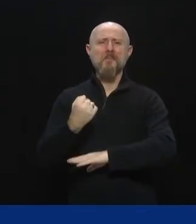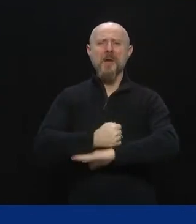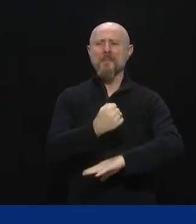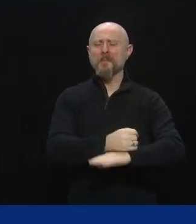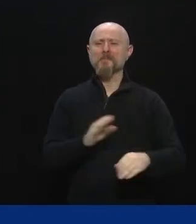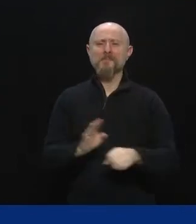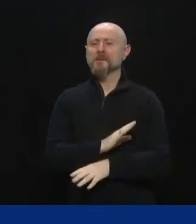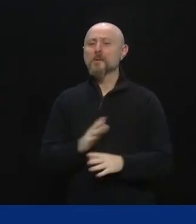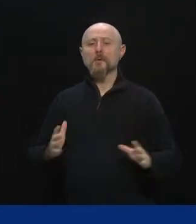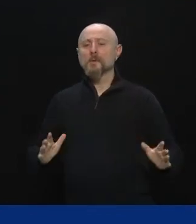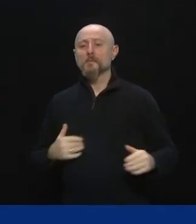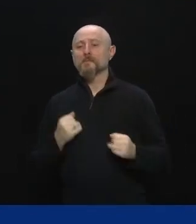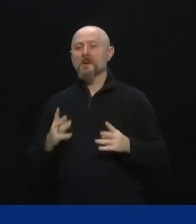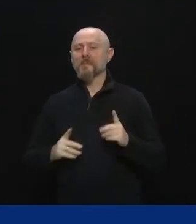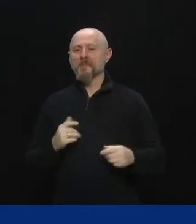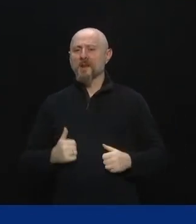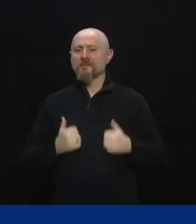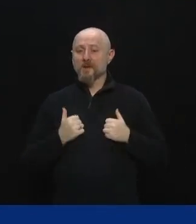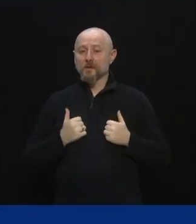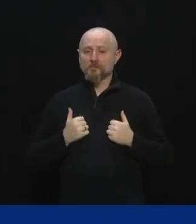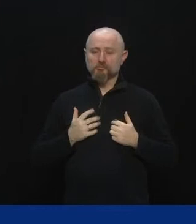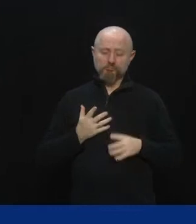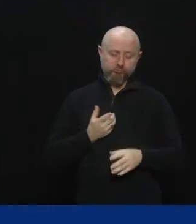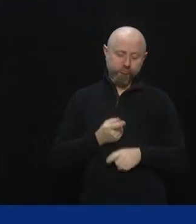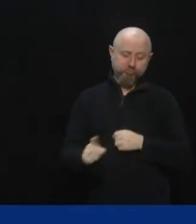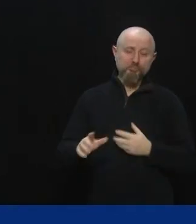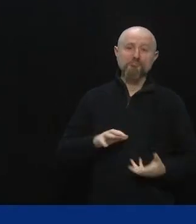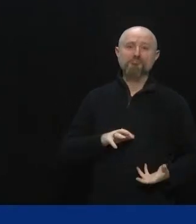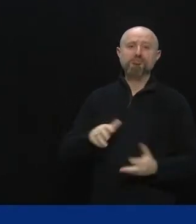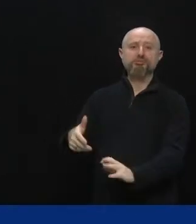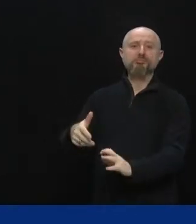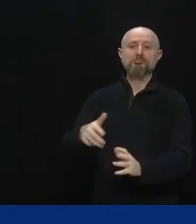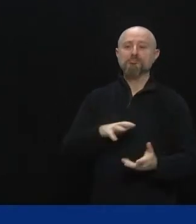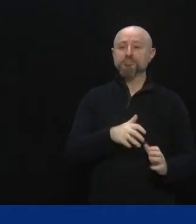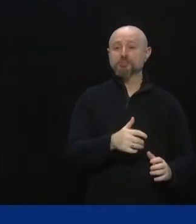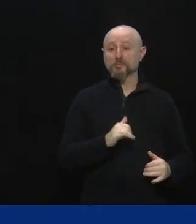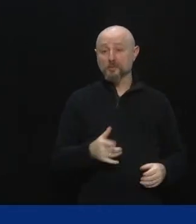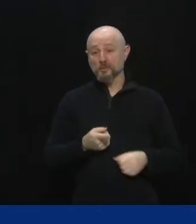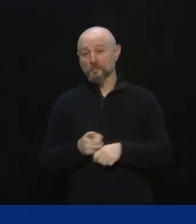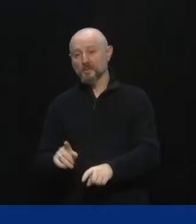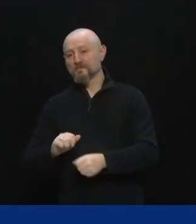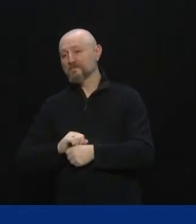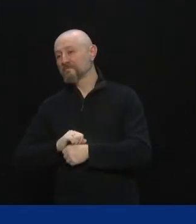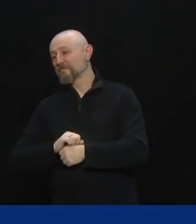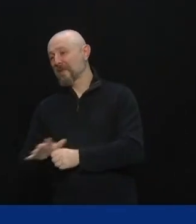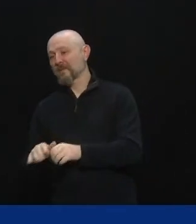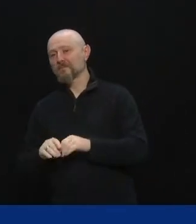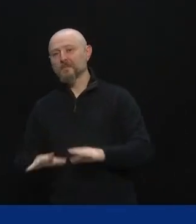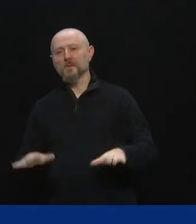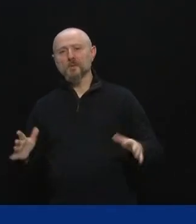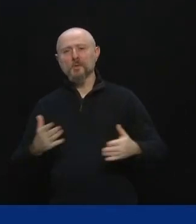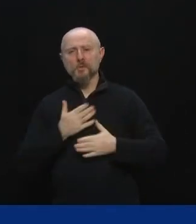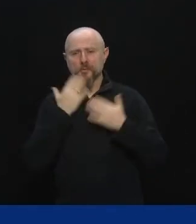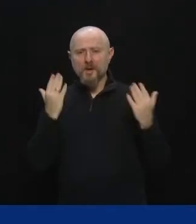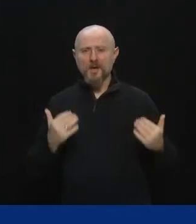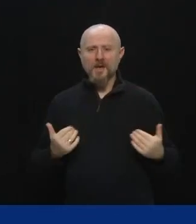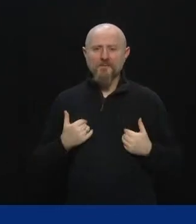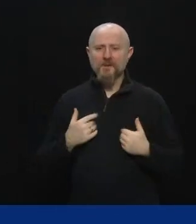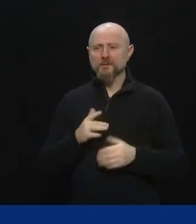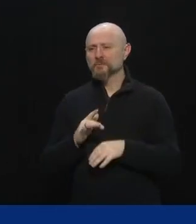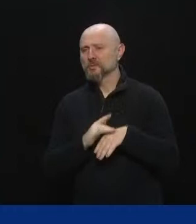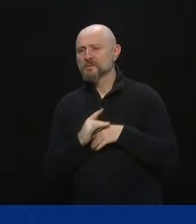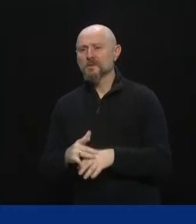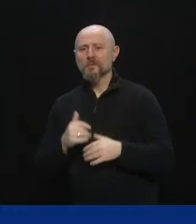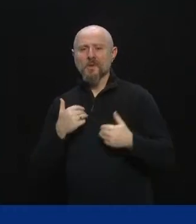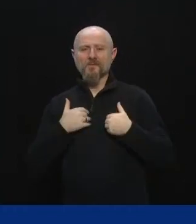destroying the livelihoods and the dreams of thousands of people because we're in the throes of a pandemic without resources, without enough masks to go around, without